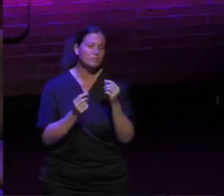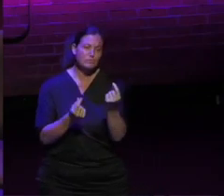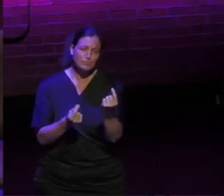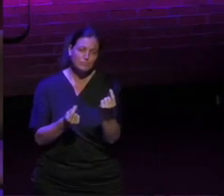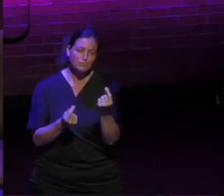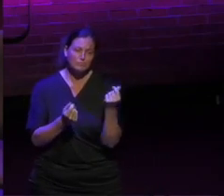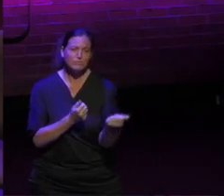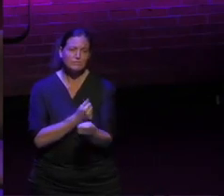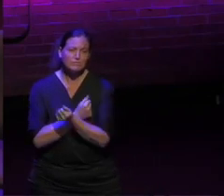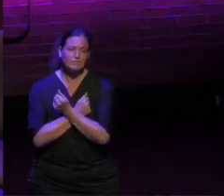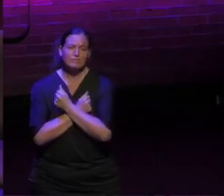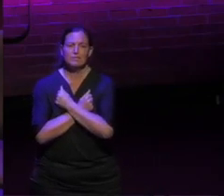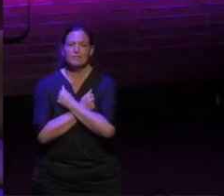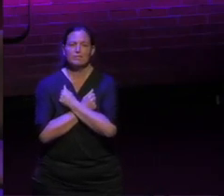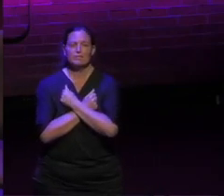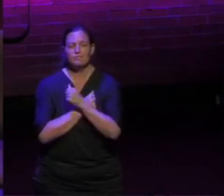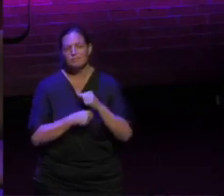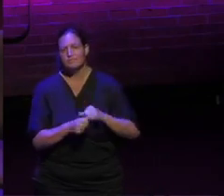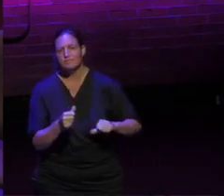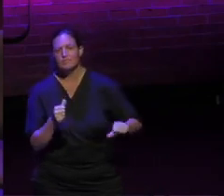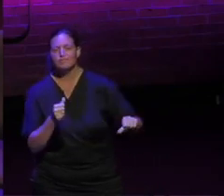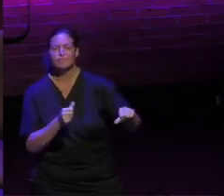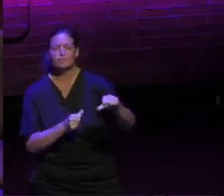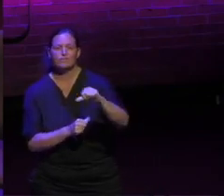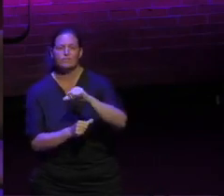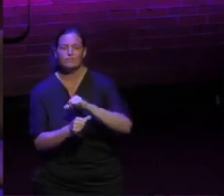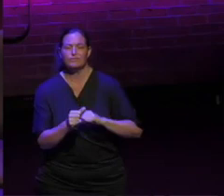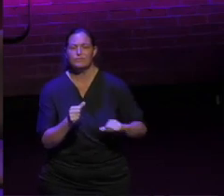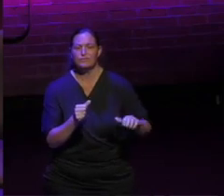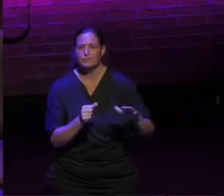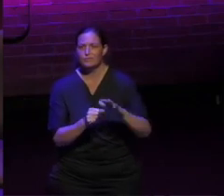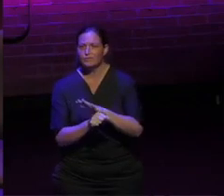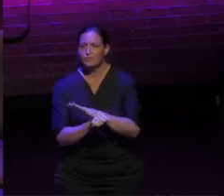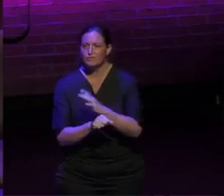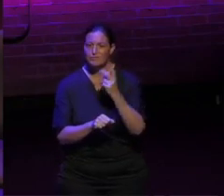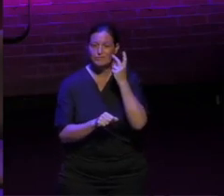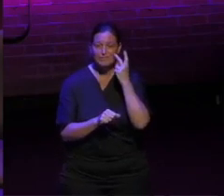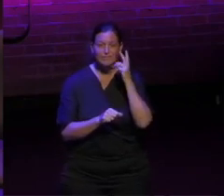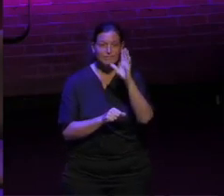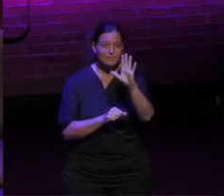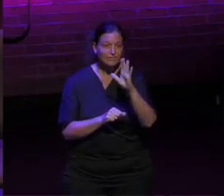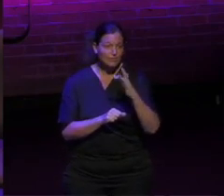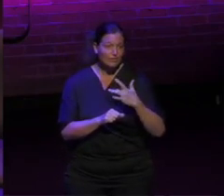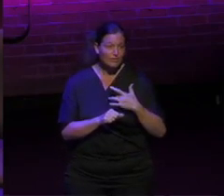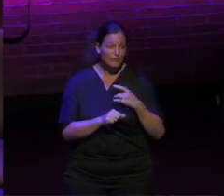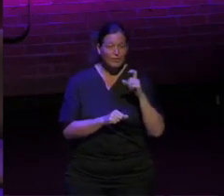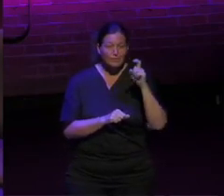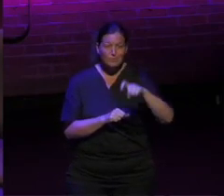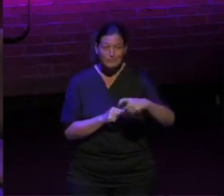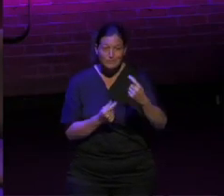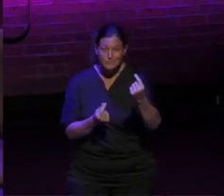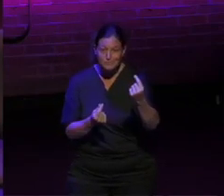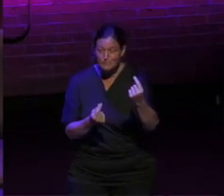is love each other through. Let me see your hearts now. What we need to do